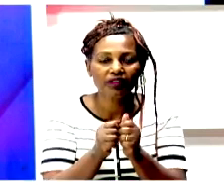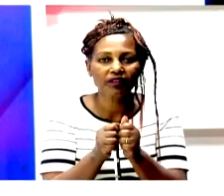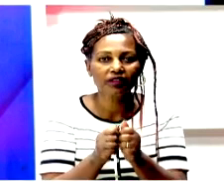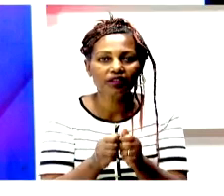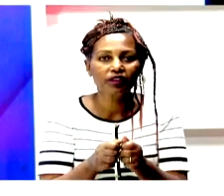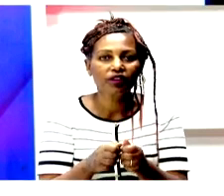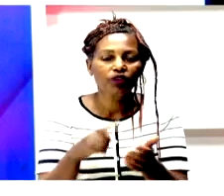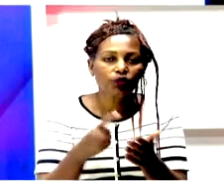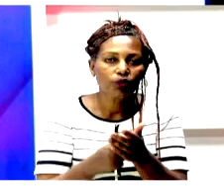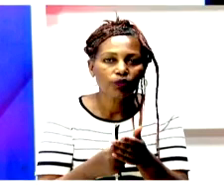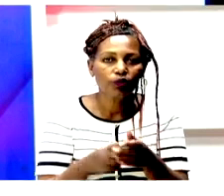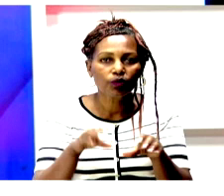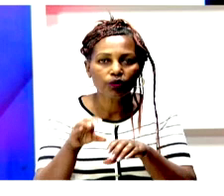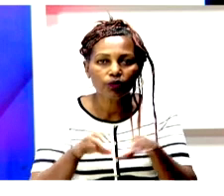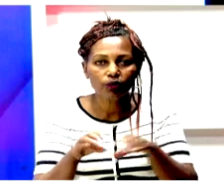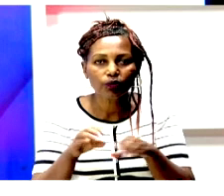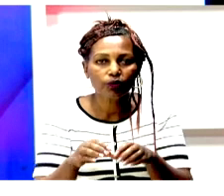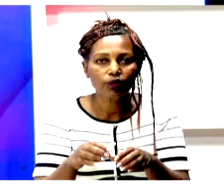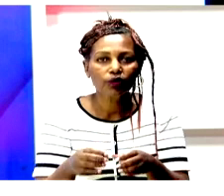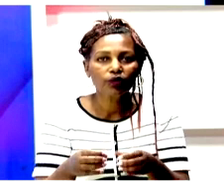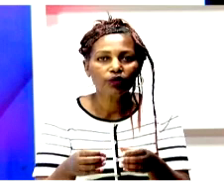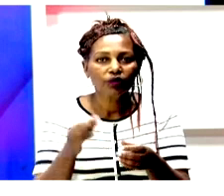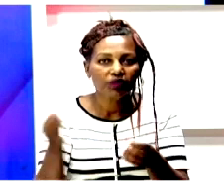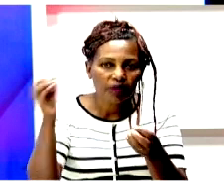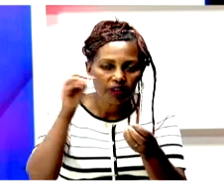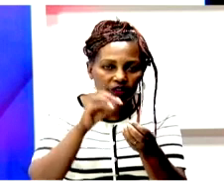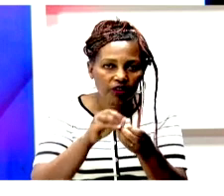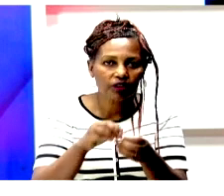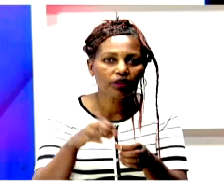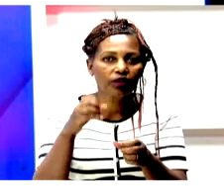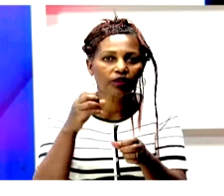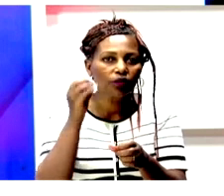some homework from your textbook. Page